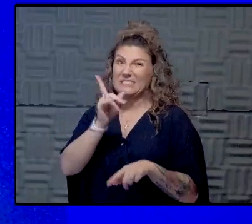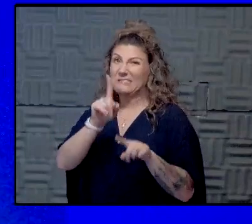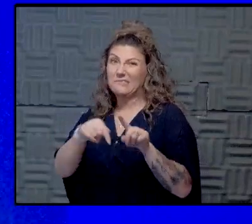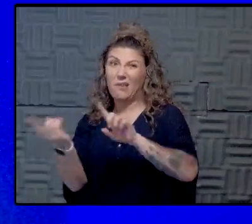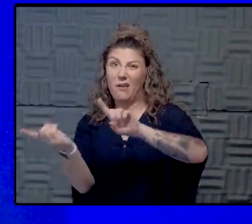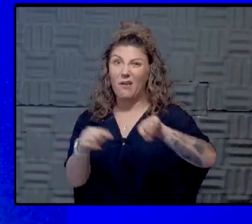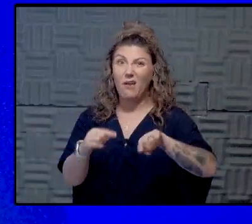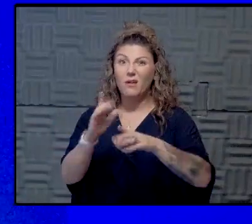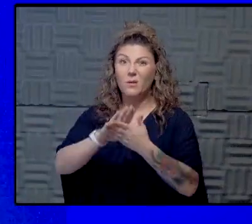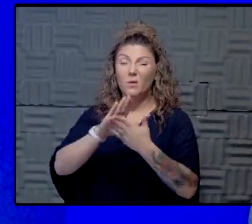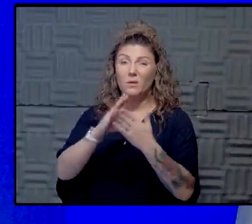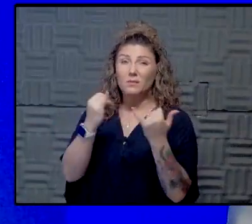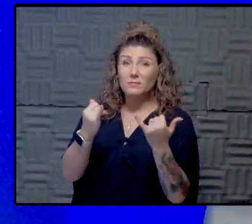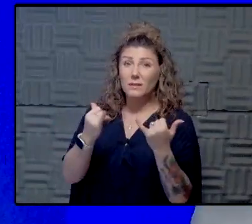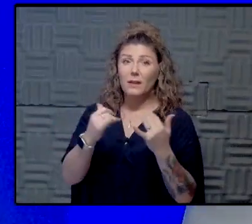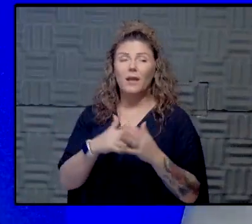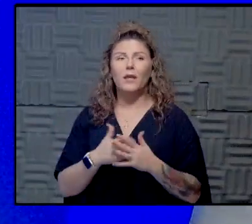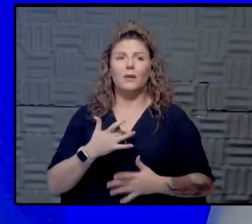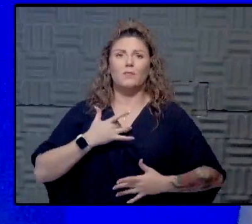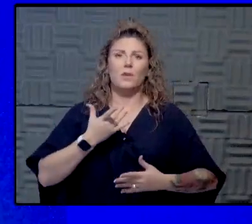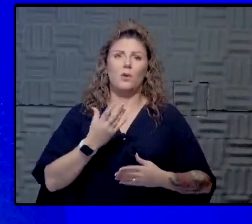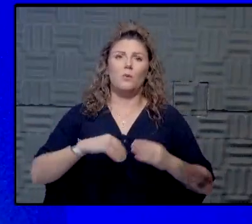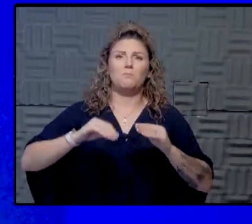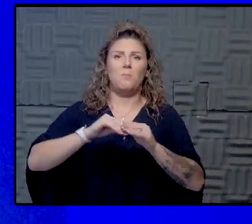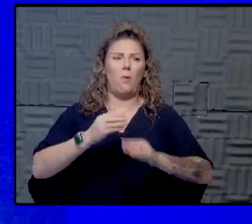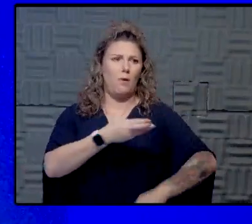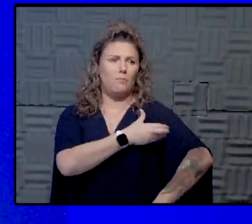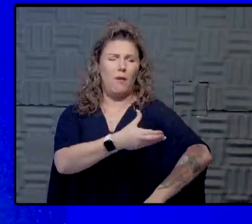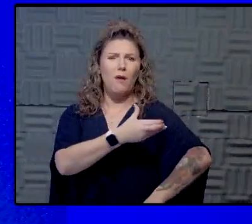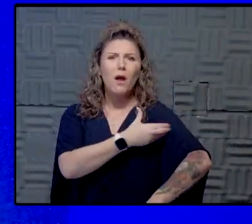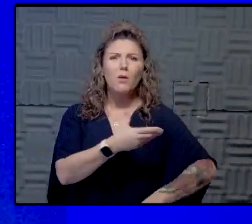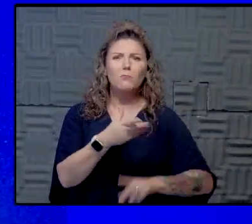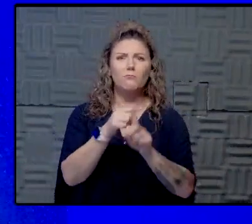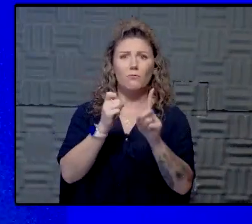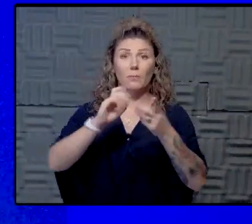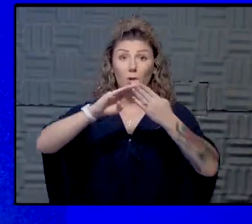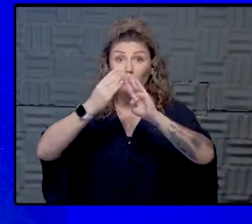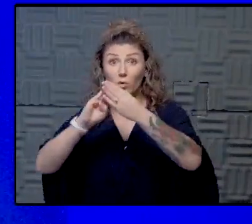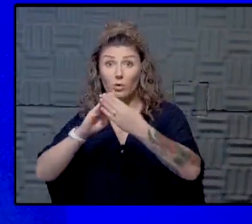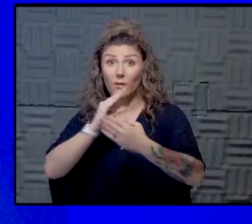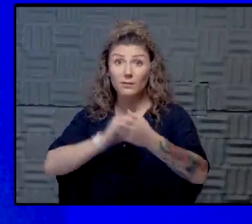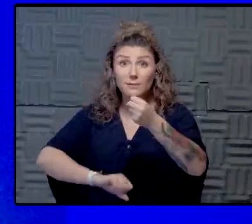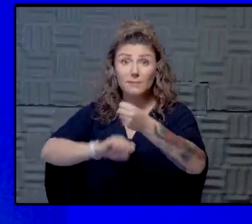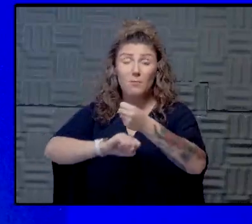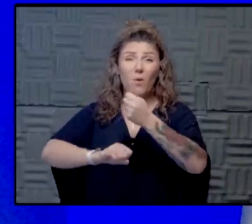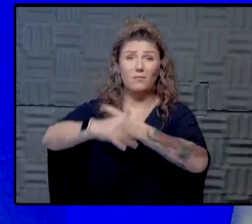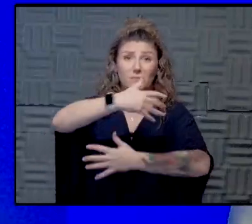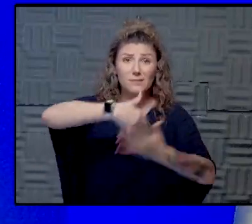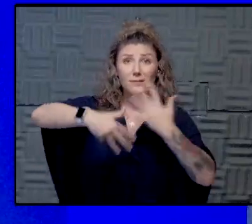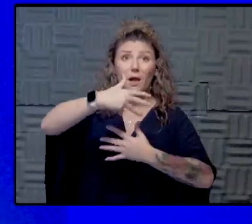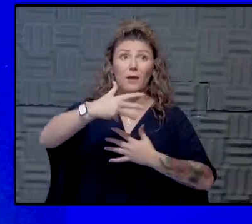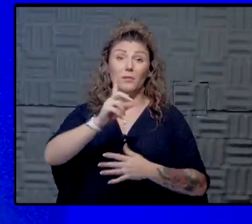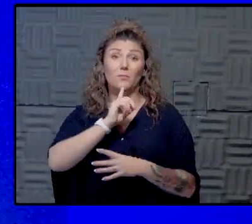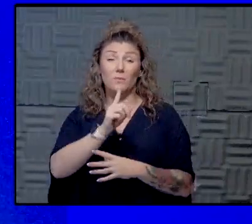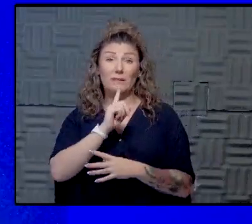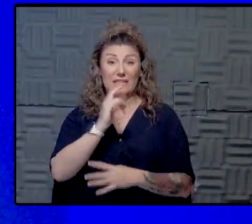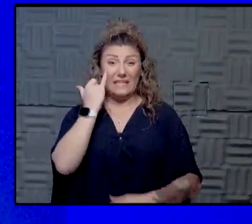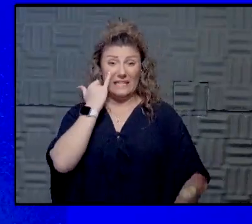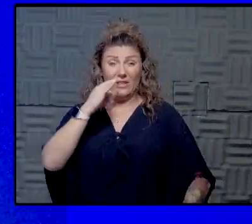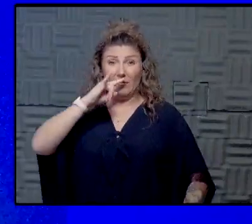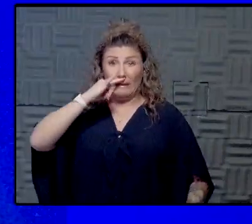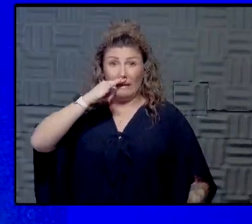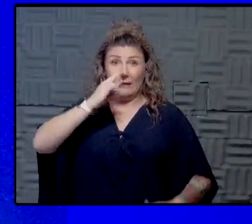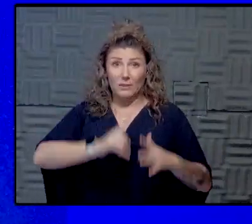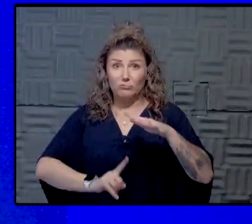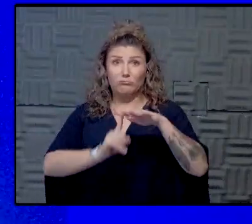belongs here today. Mm-hmm. And they've felt much more support kind of from the community and also from society of just saying, if your kid is here